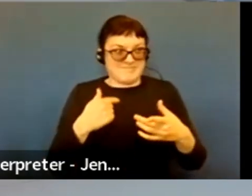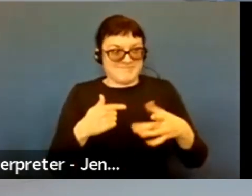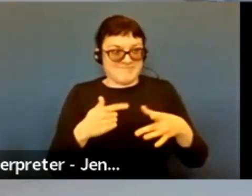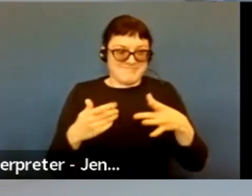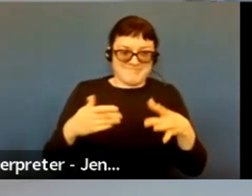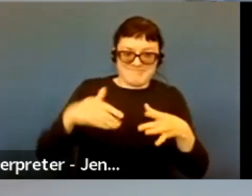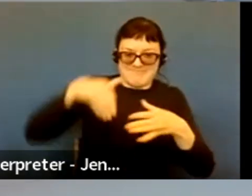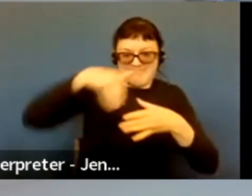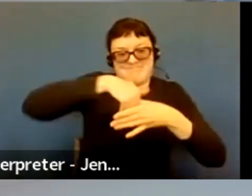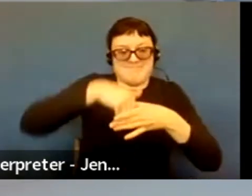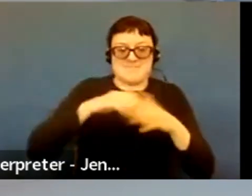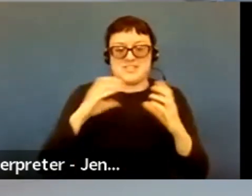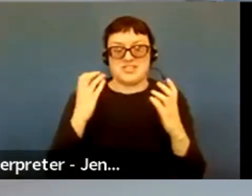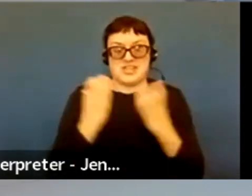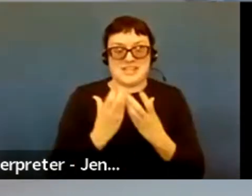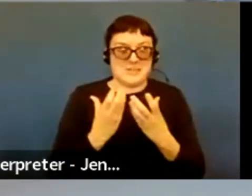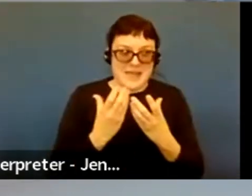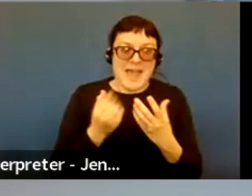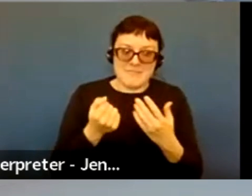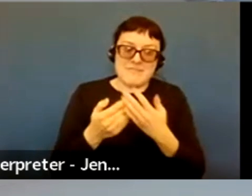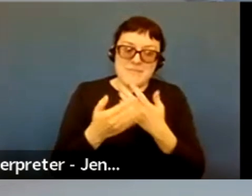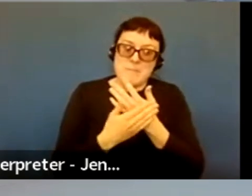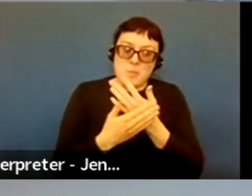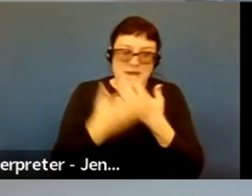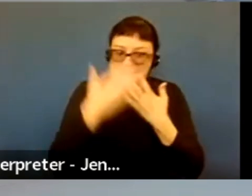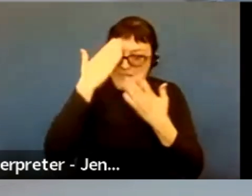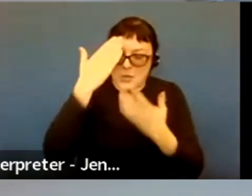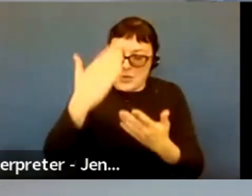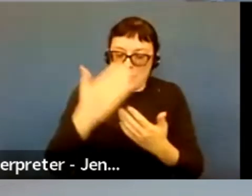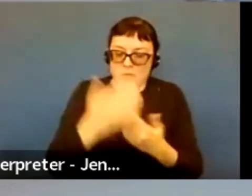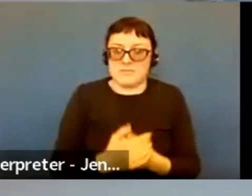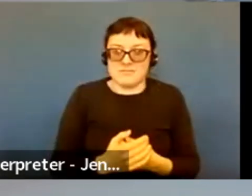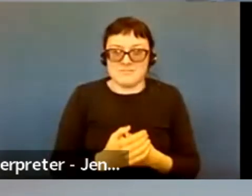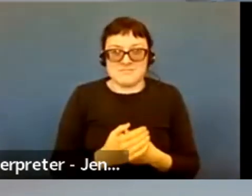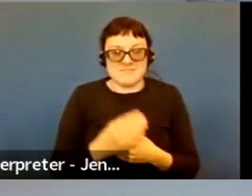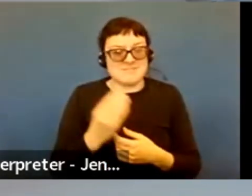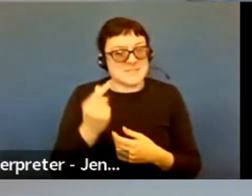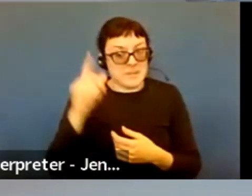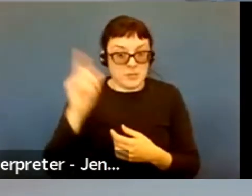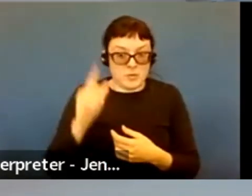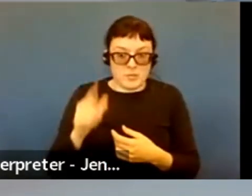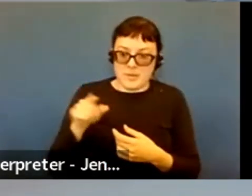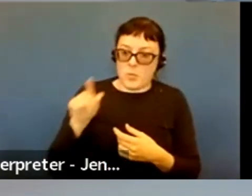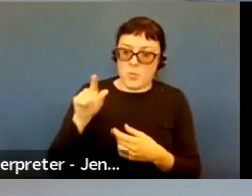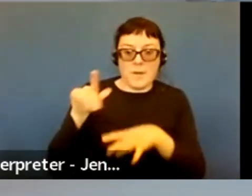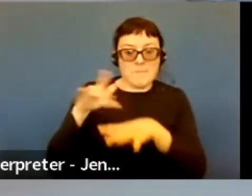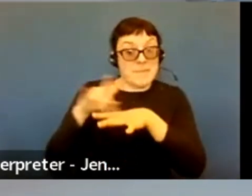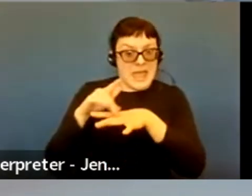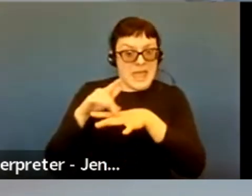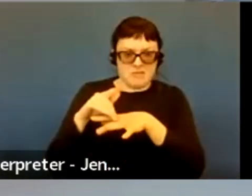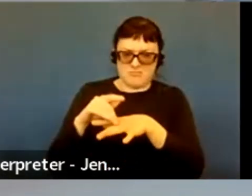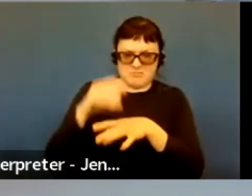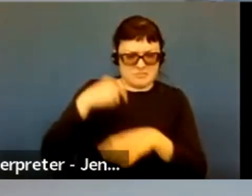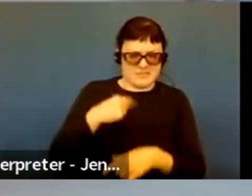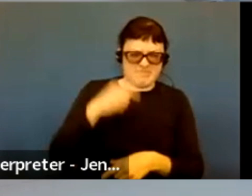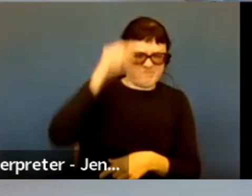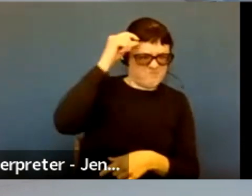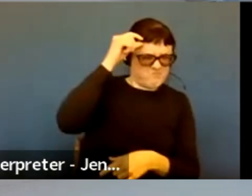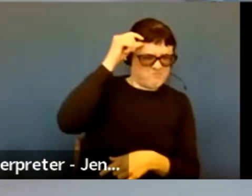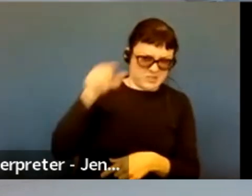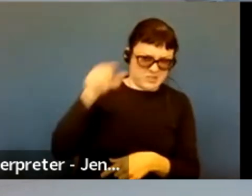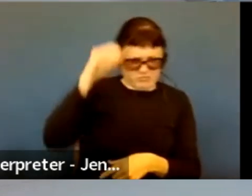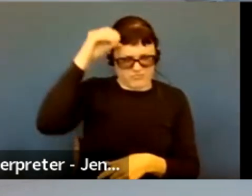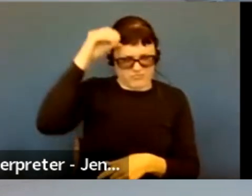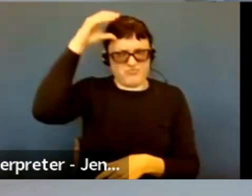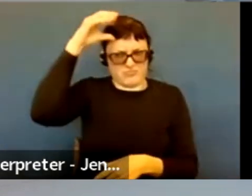wading in the shallows of Shakespeare. And so I'm sure there are people who certainly particular plays you'll know better than me, particular pieces of work you'll